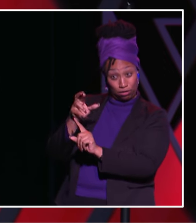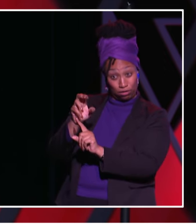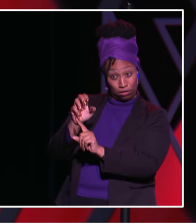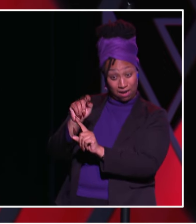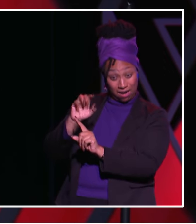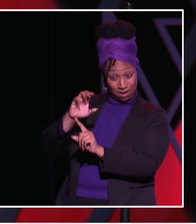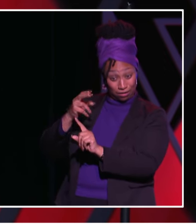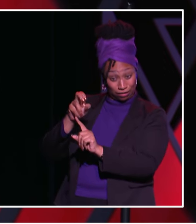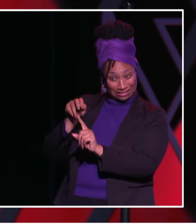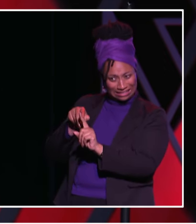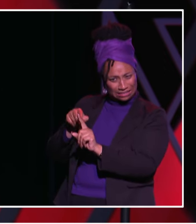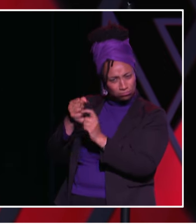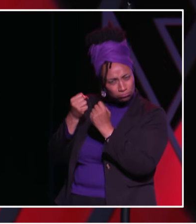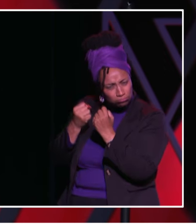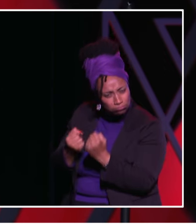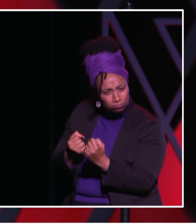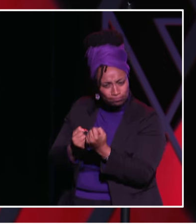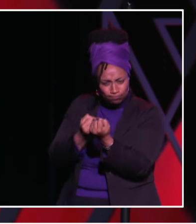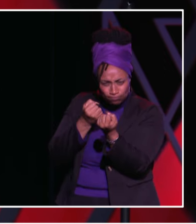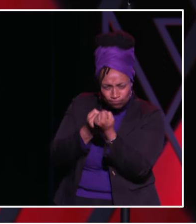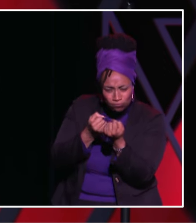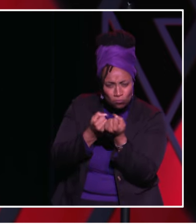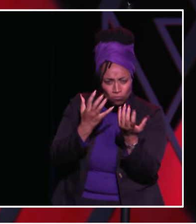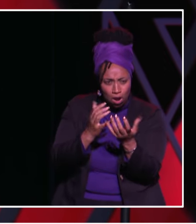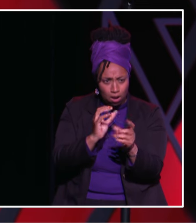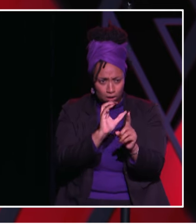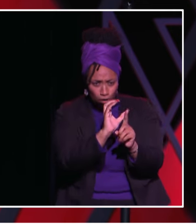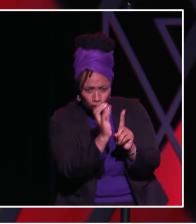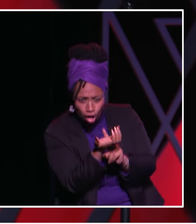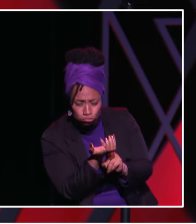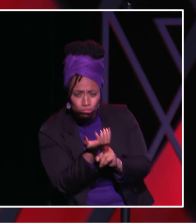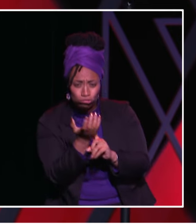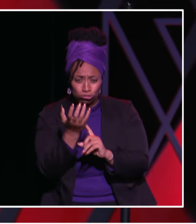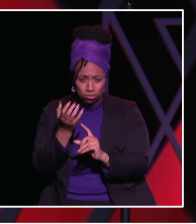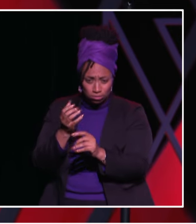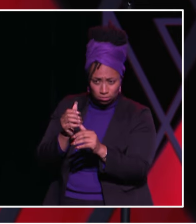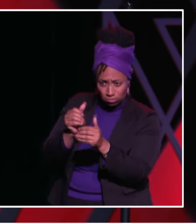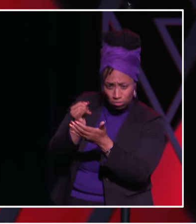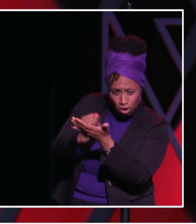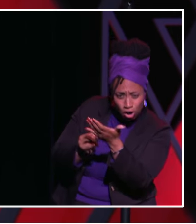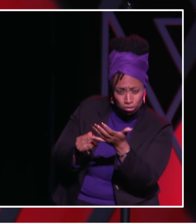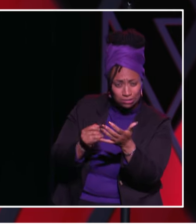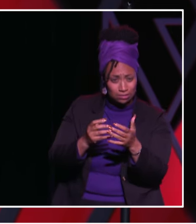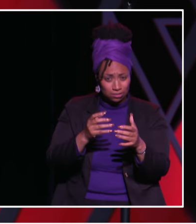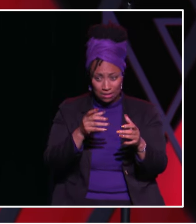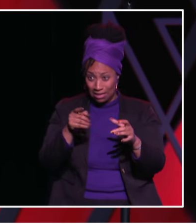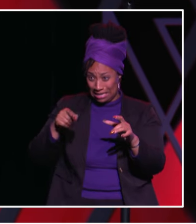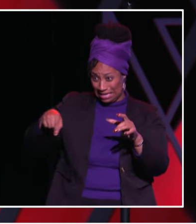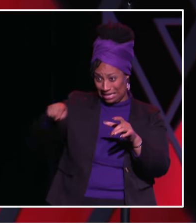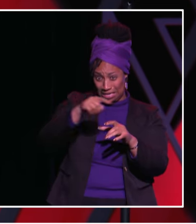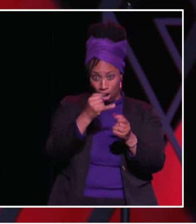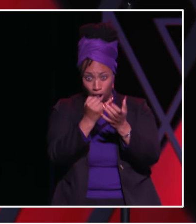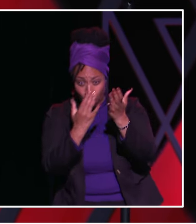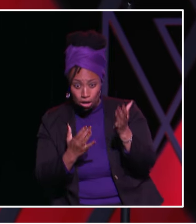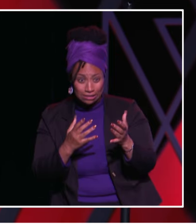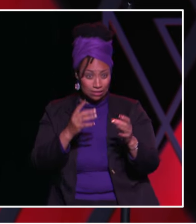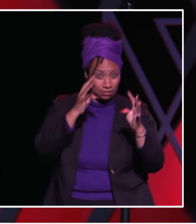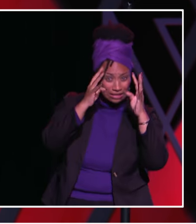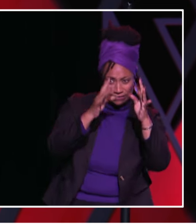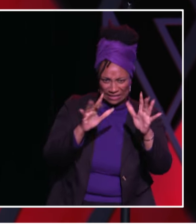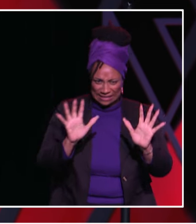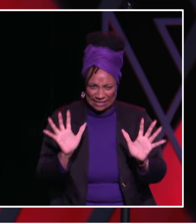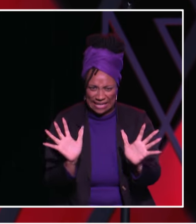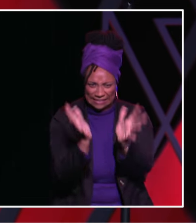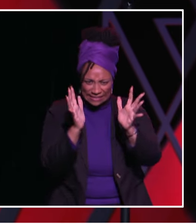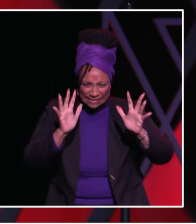and cultural landscape, supporting artists, and ensuring that creativity continues to flourish.